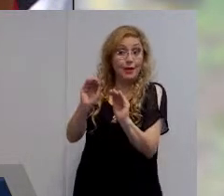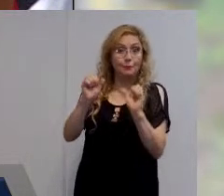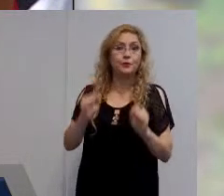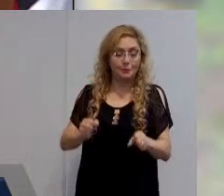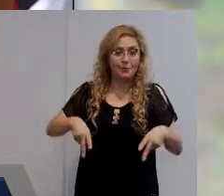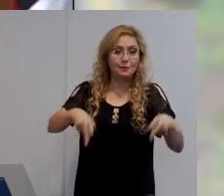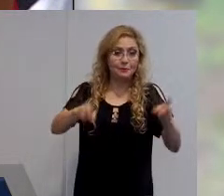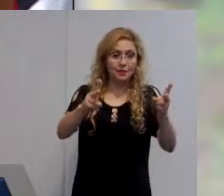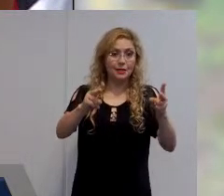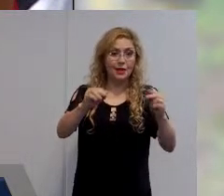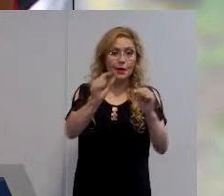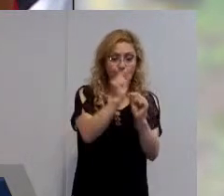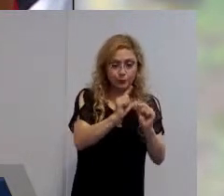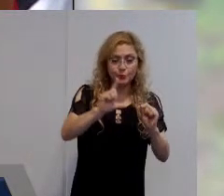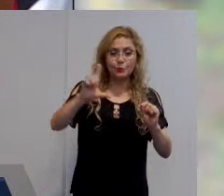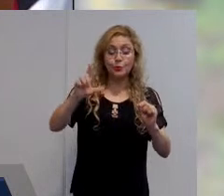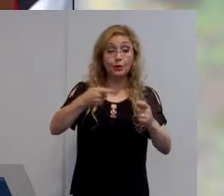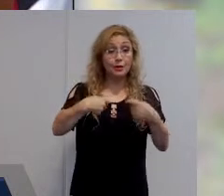businesses.